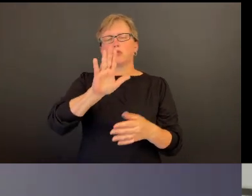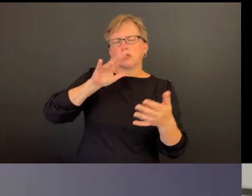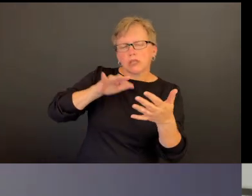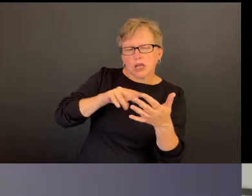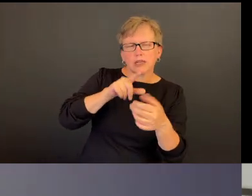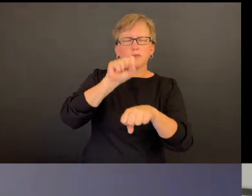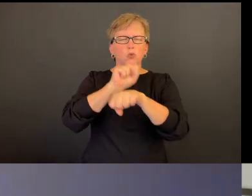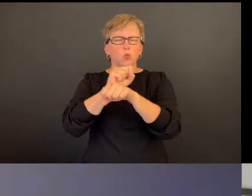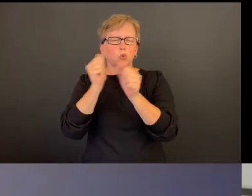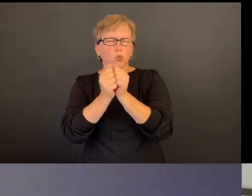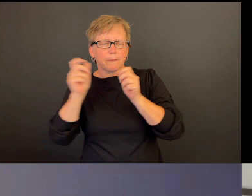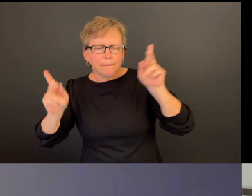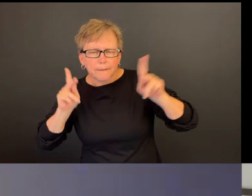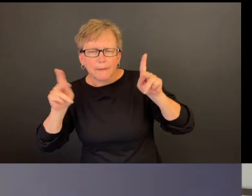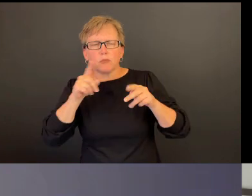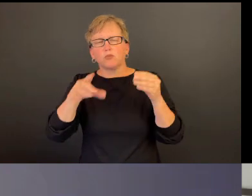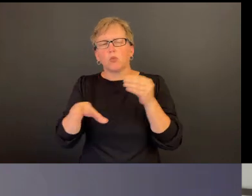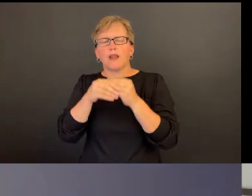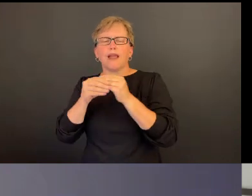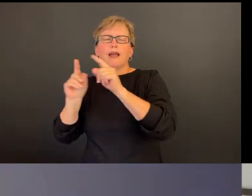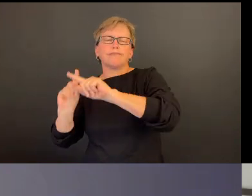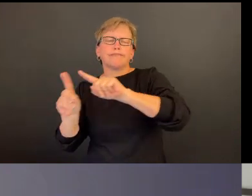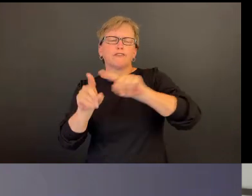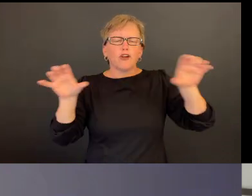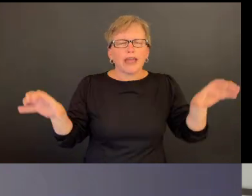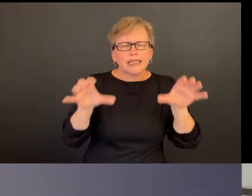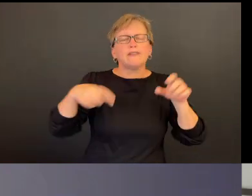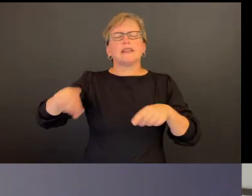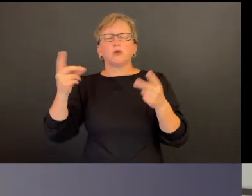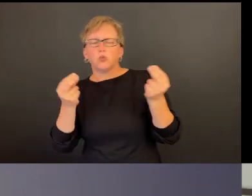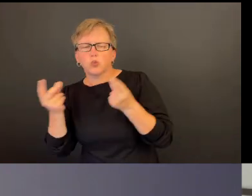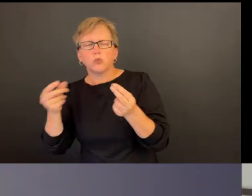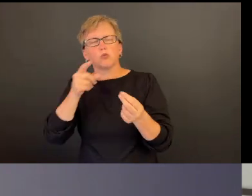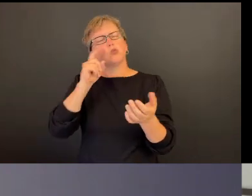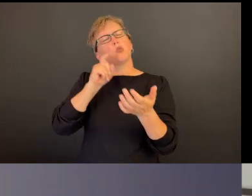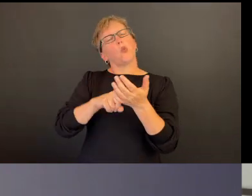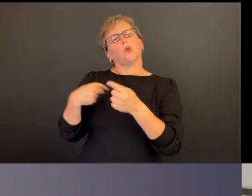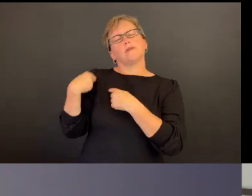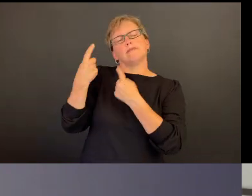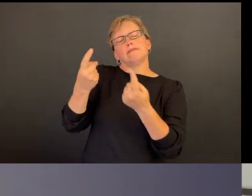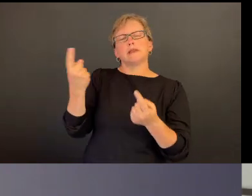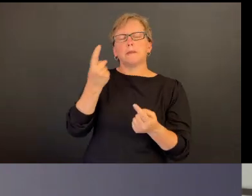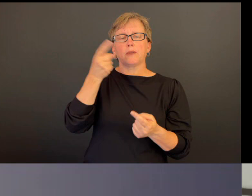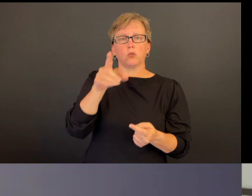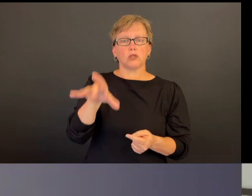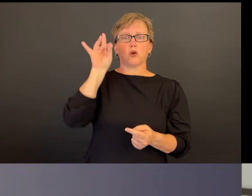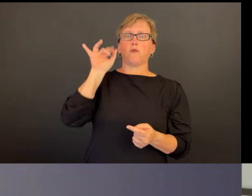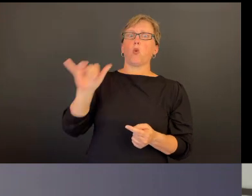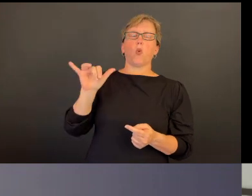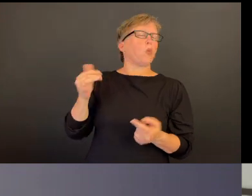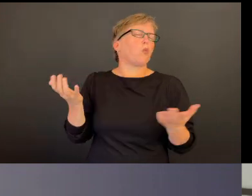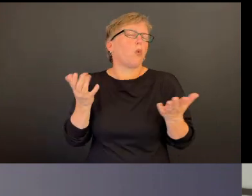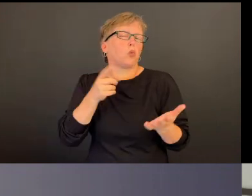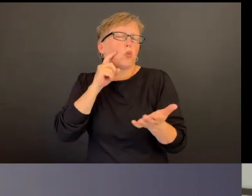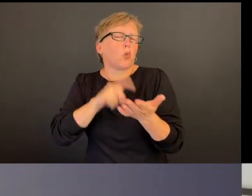doing something different. So in your work, what have been the big discoveries that you have found by